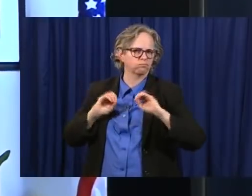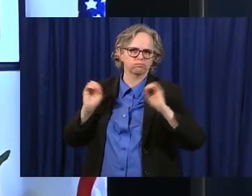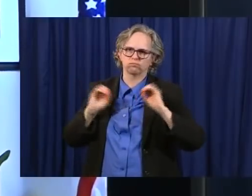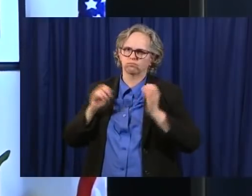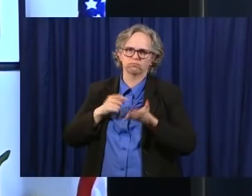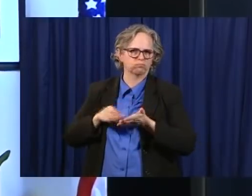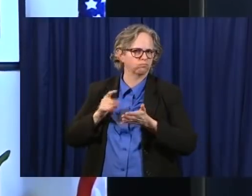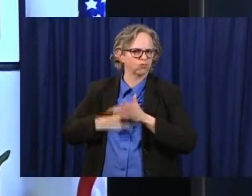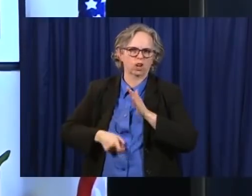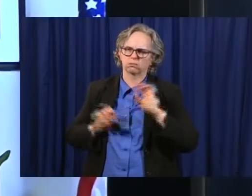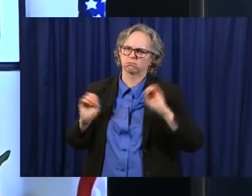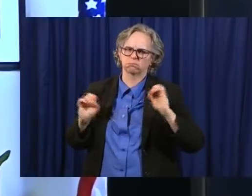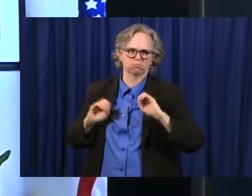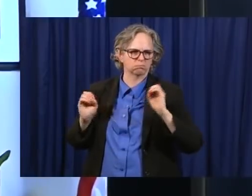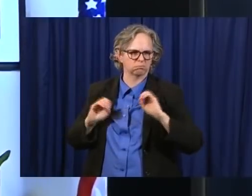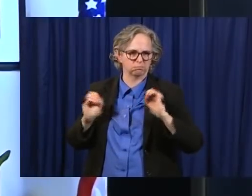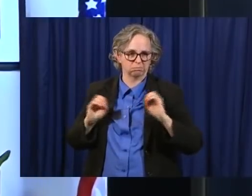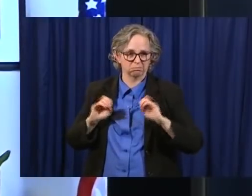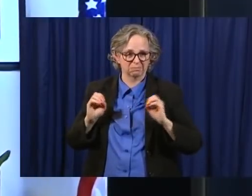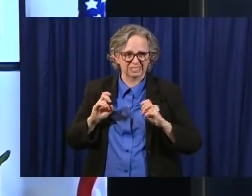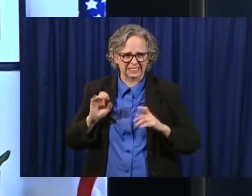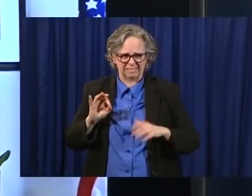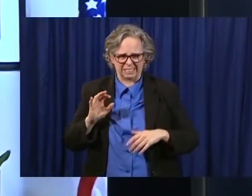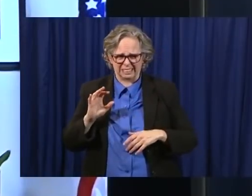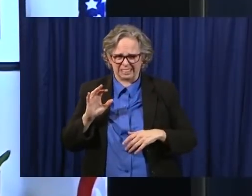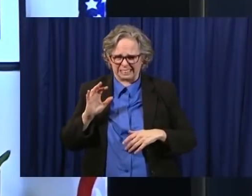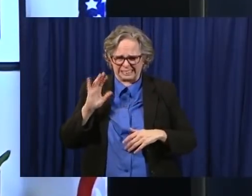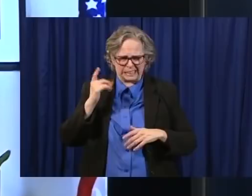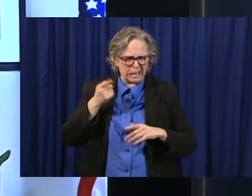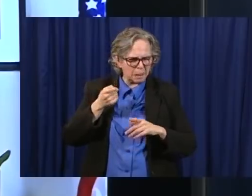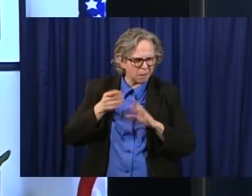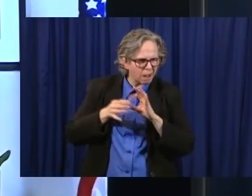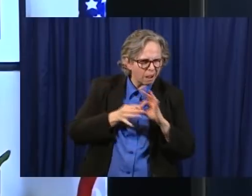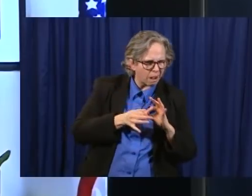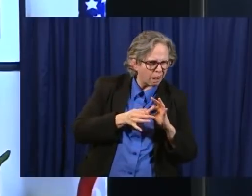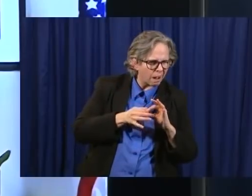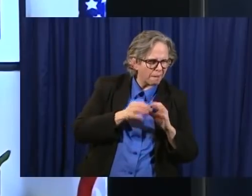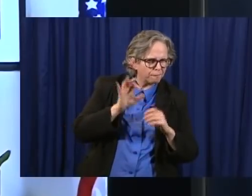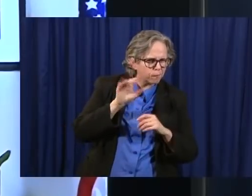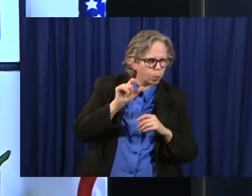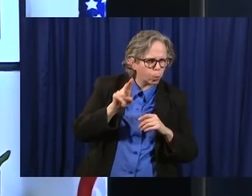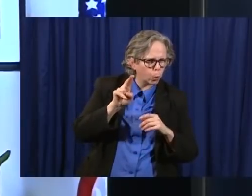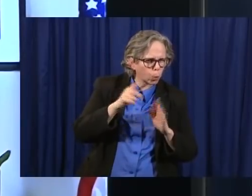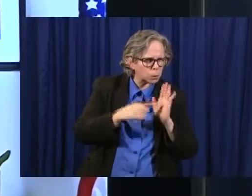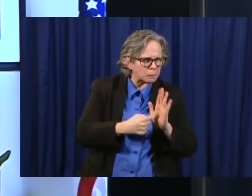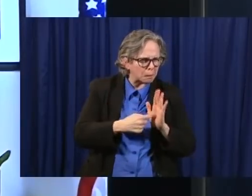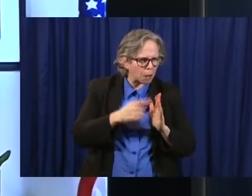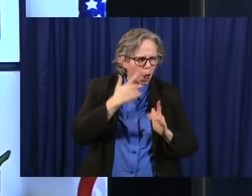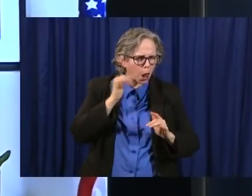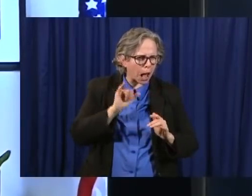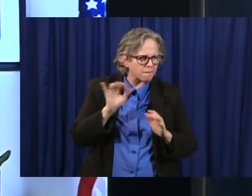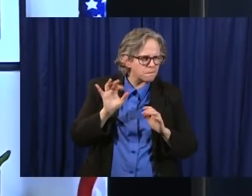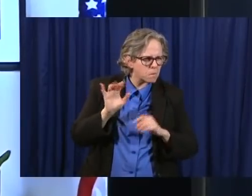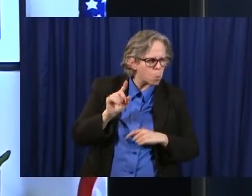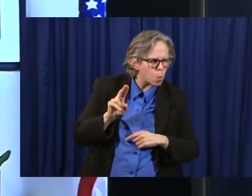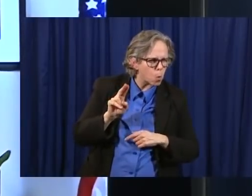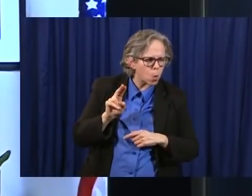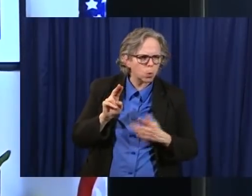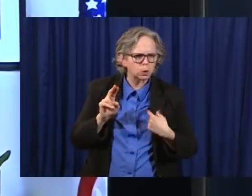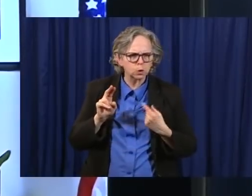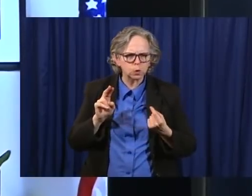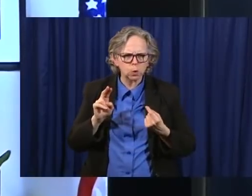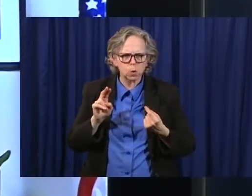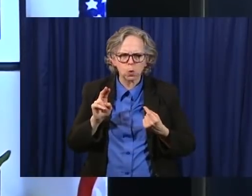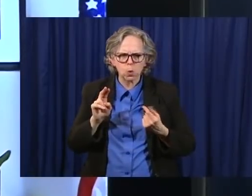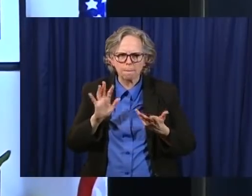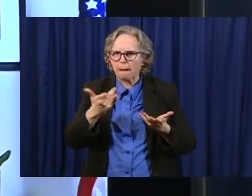to the person who's incarcerated from wanting to seek health care on their own, which they can do either by talking to the officer or using the health service